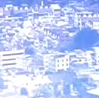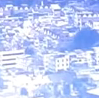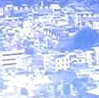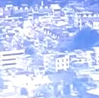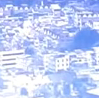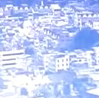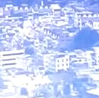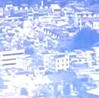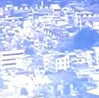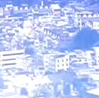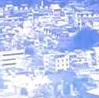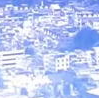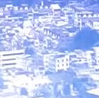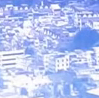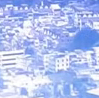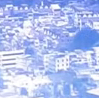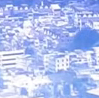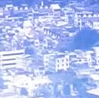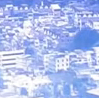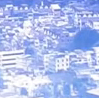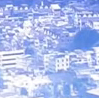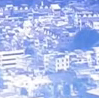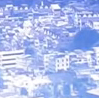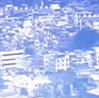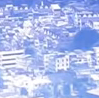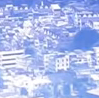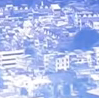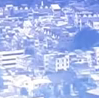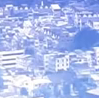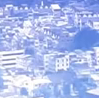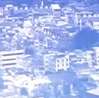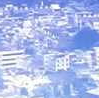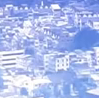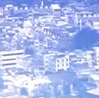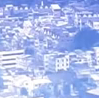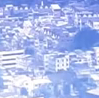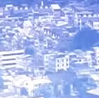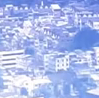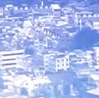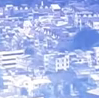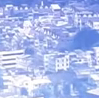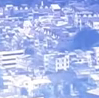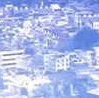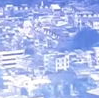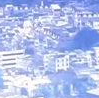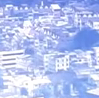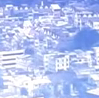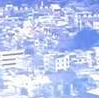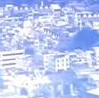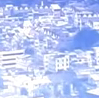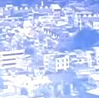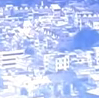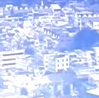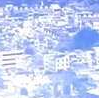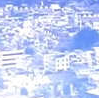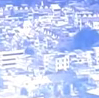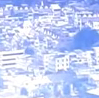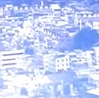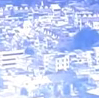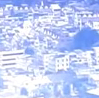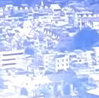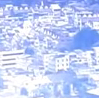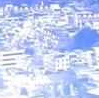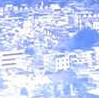curfew. The total number of violations has now totaled 1,000, warnings being 161 warnings,